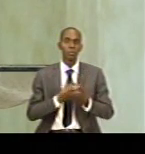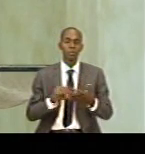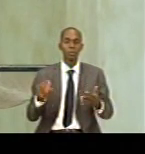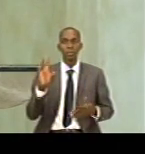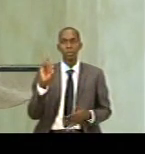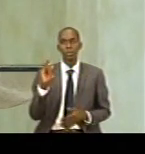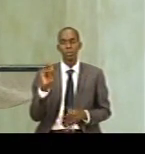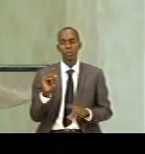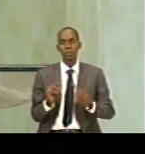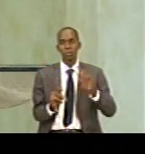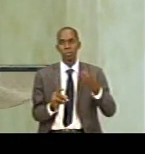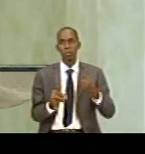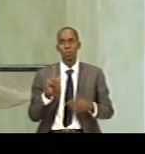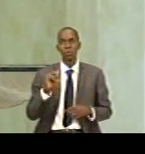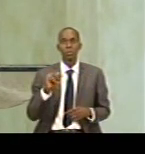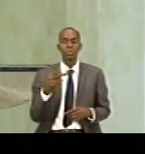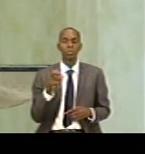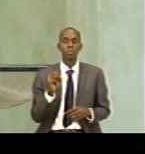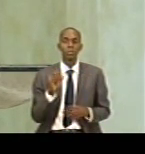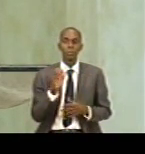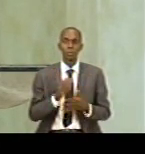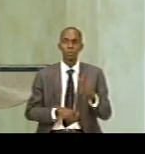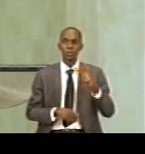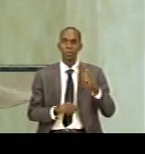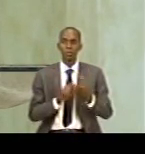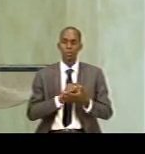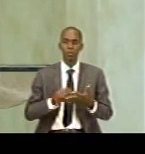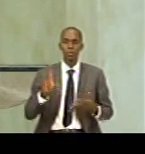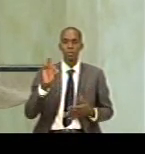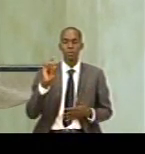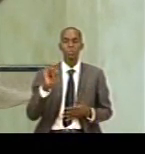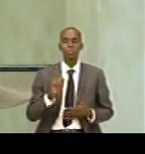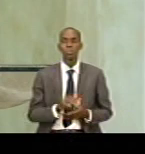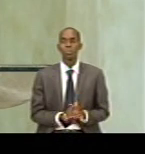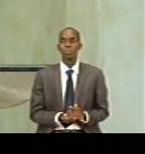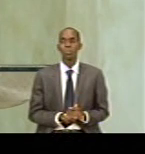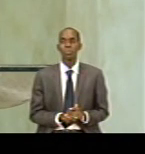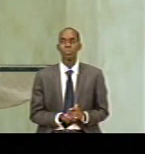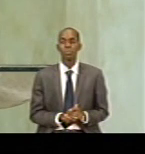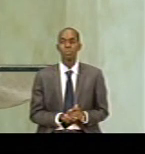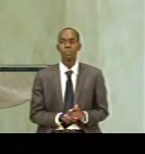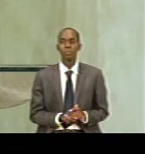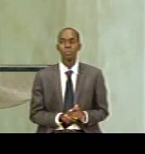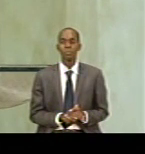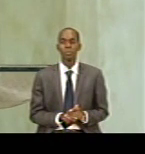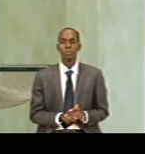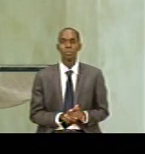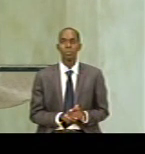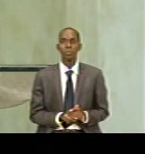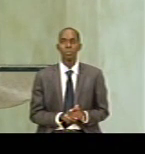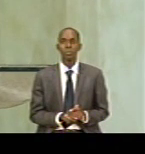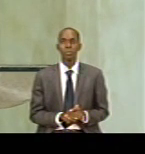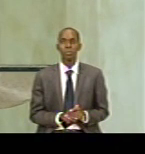1 Thessalonians chapter 4, verse 17. Yes, my sister there.